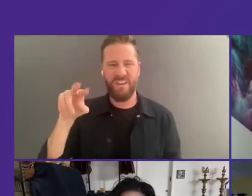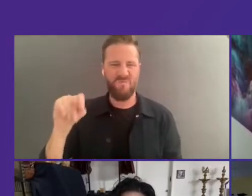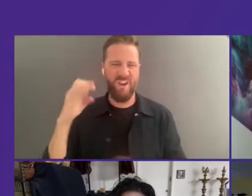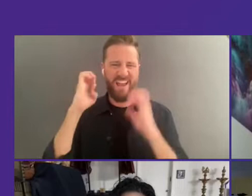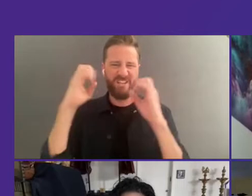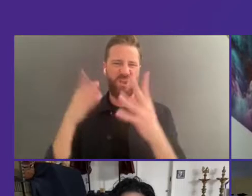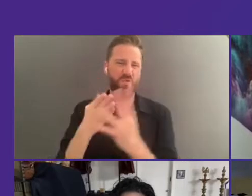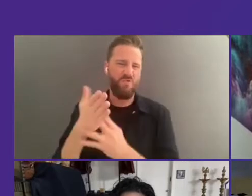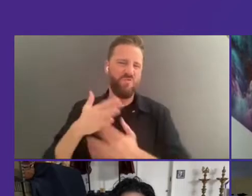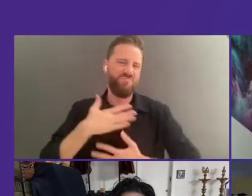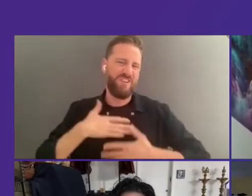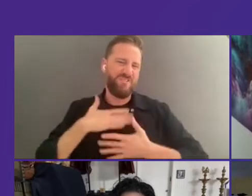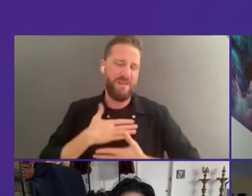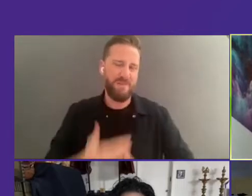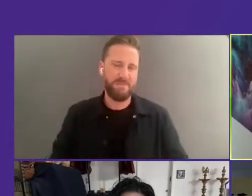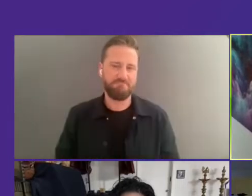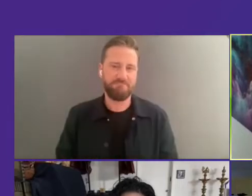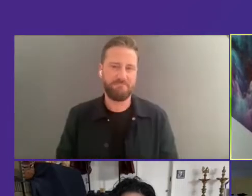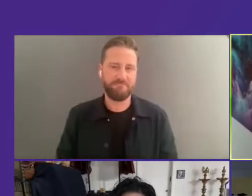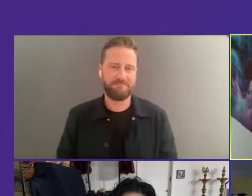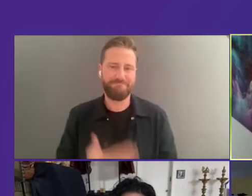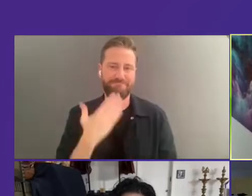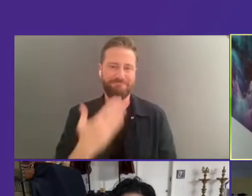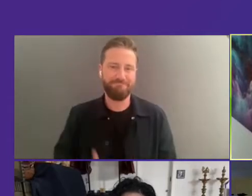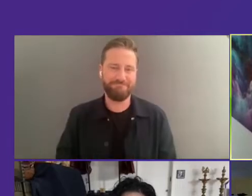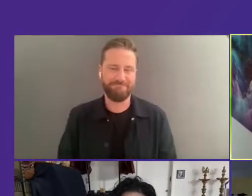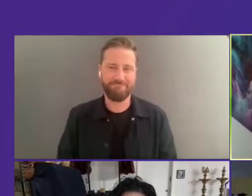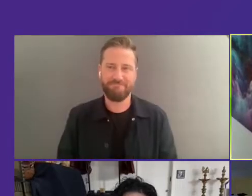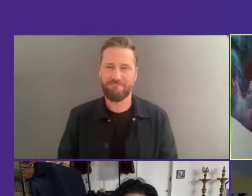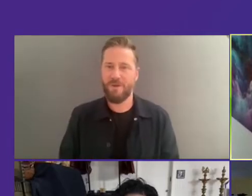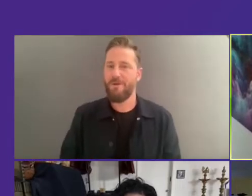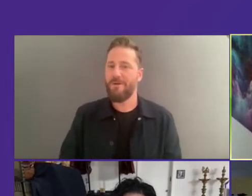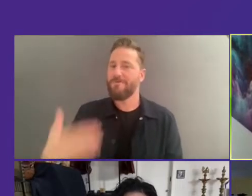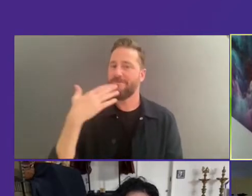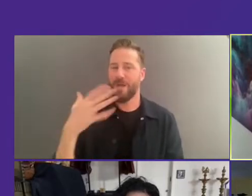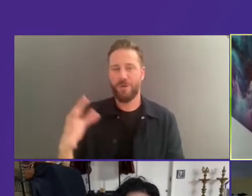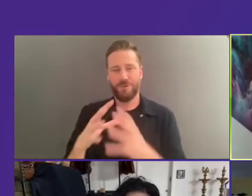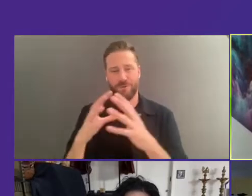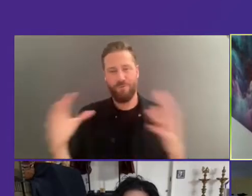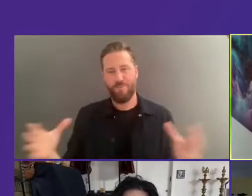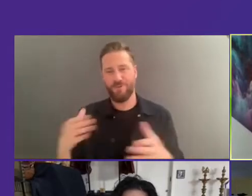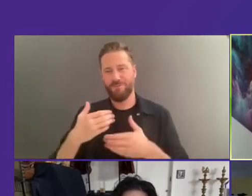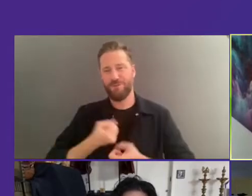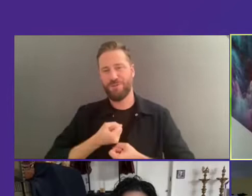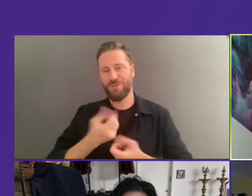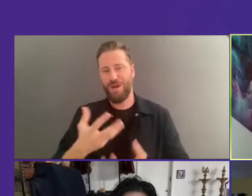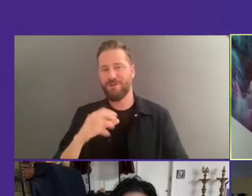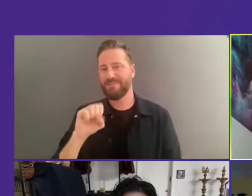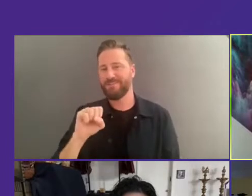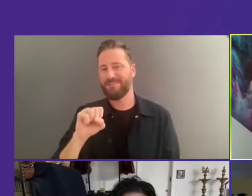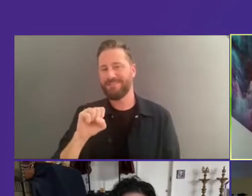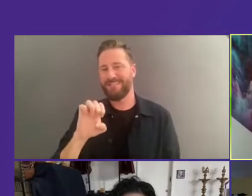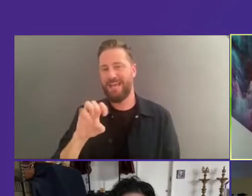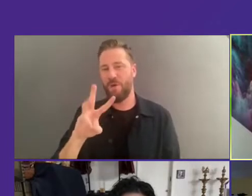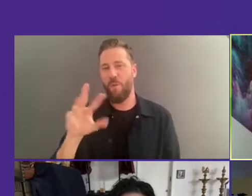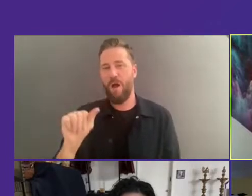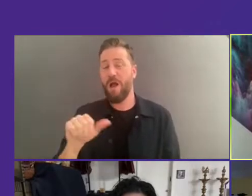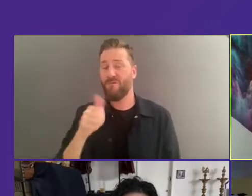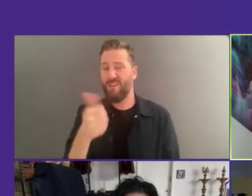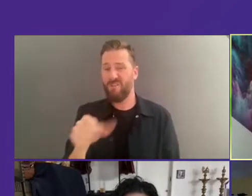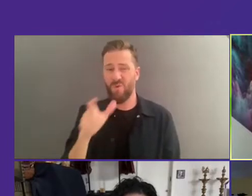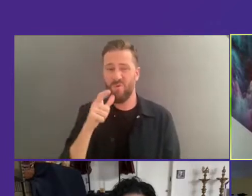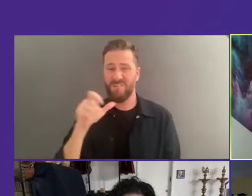you. All right. Thank you so much for sharing, Sewaa. And for those of you who didn't get the name